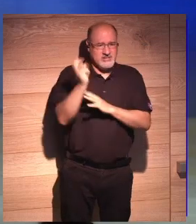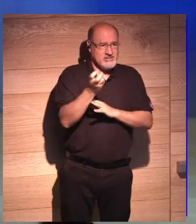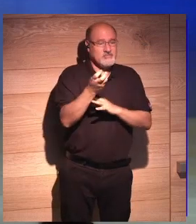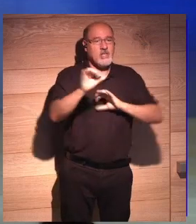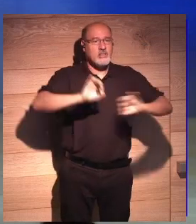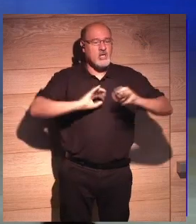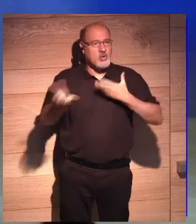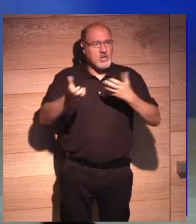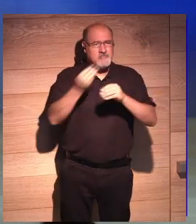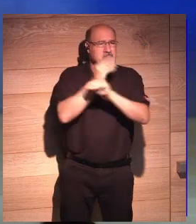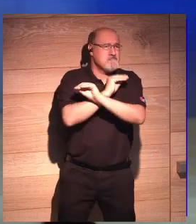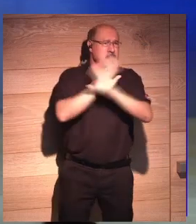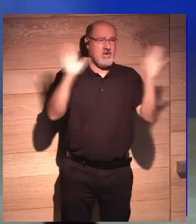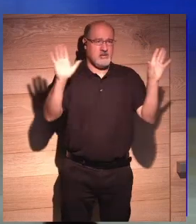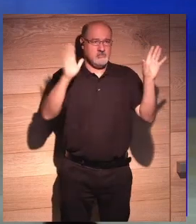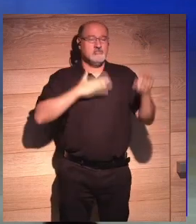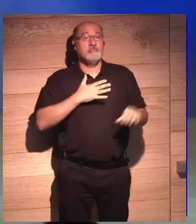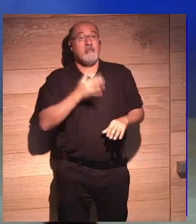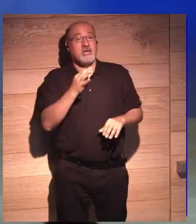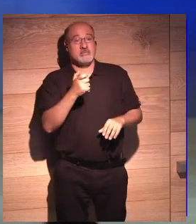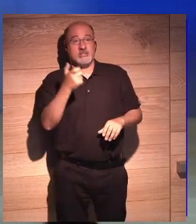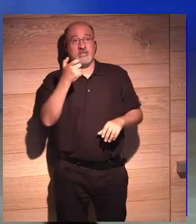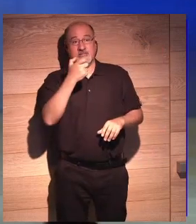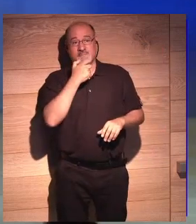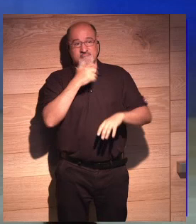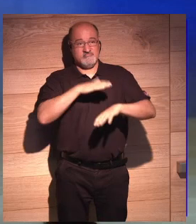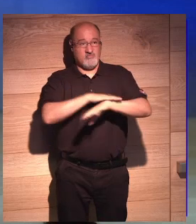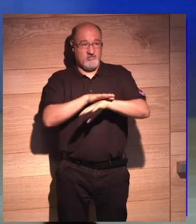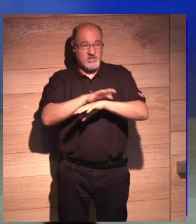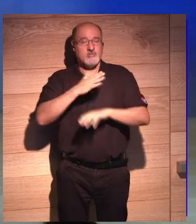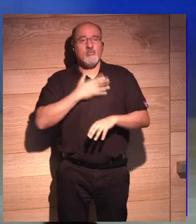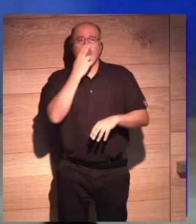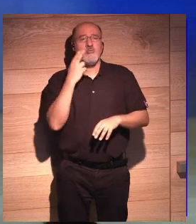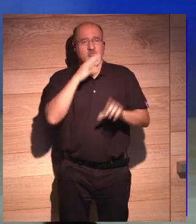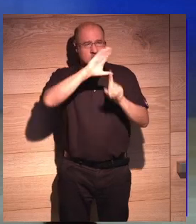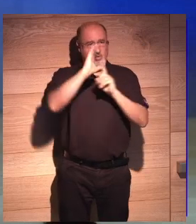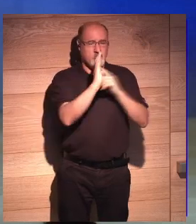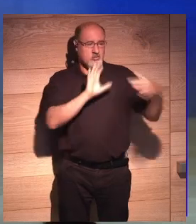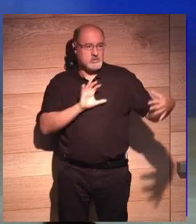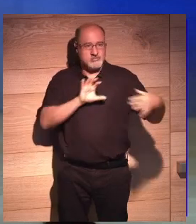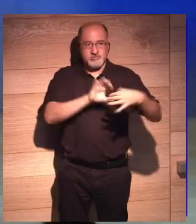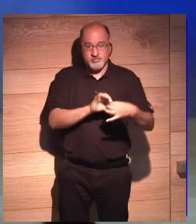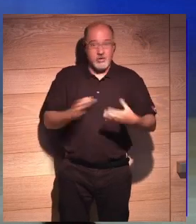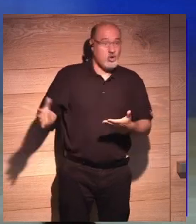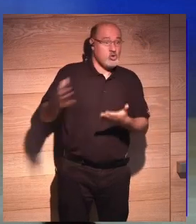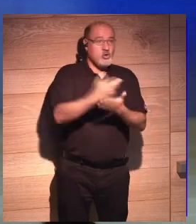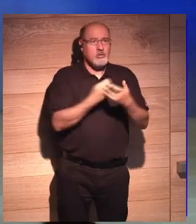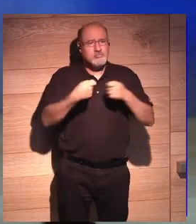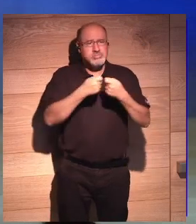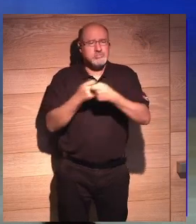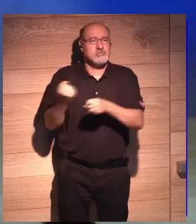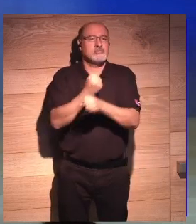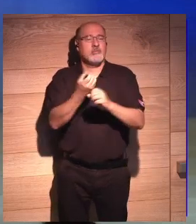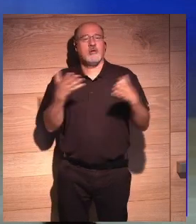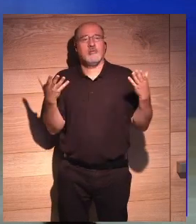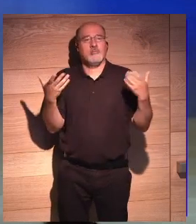cultural engagement to start to think about this new form and how we all work together, because it's an incredibly collaborative industry